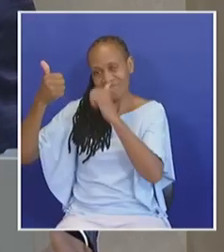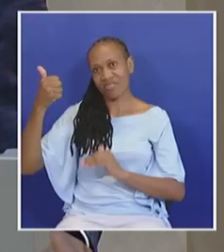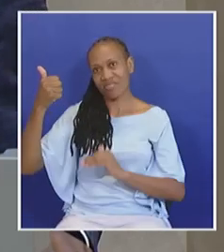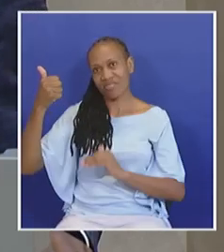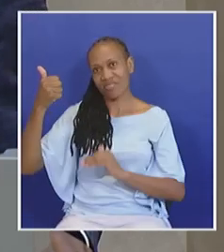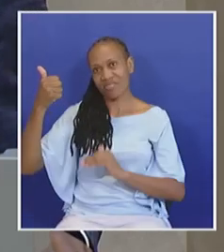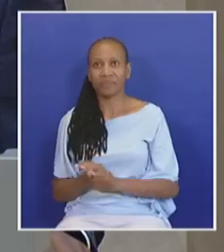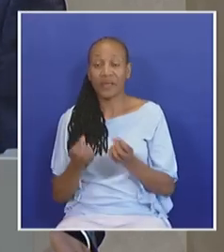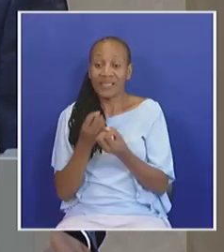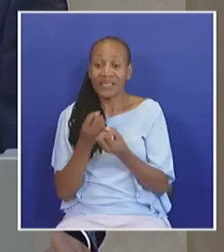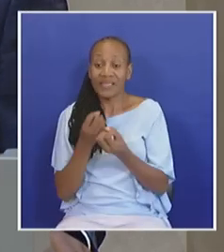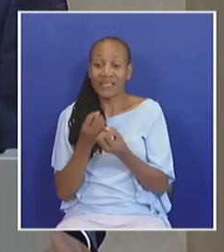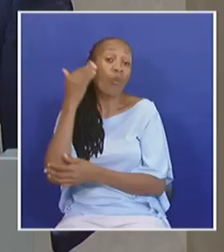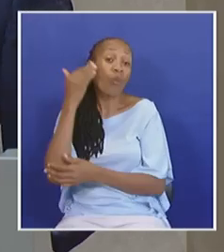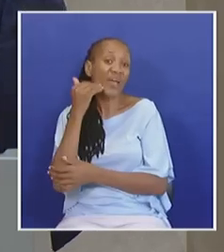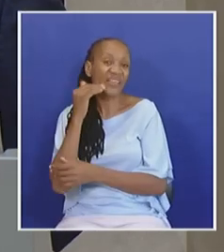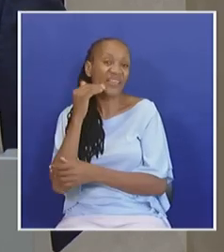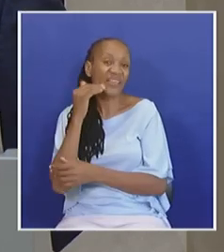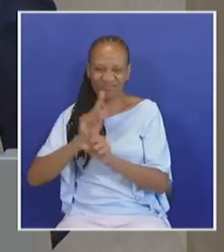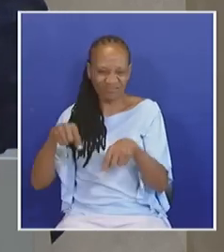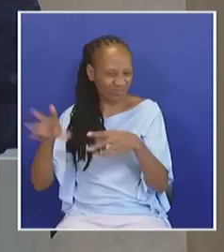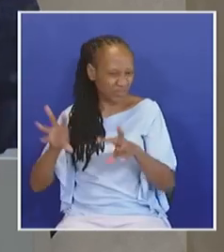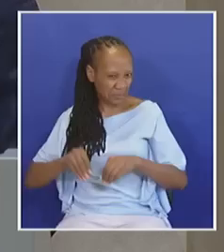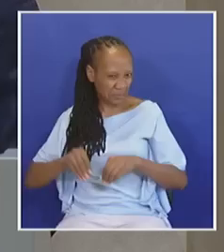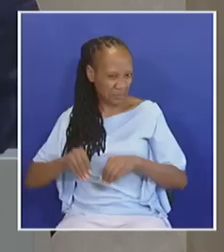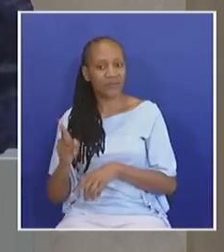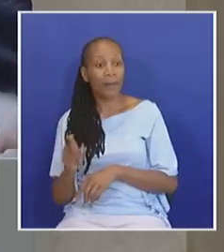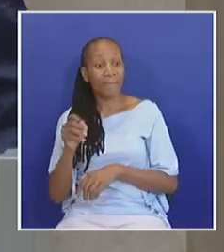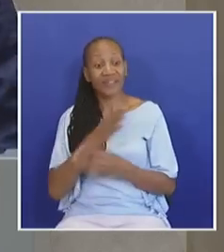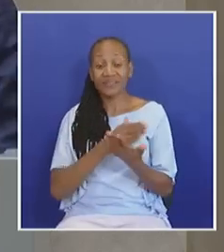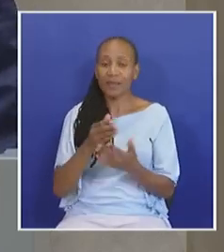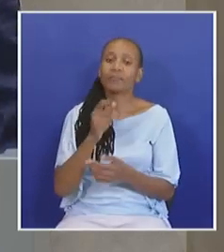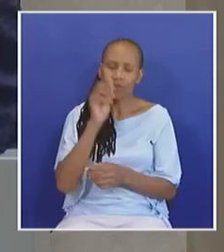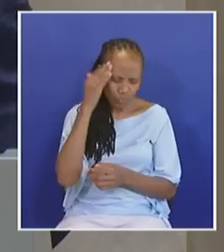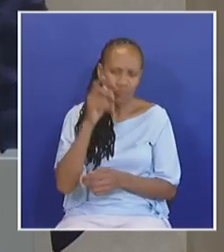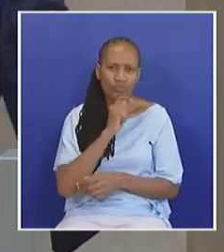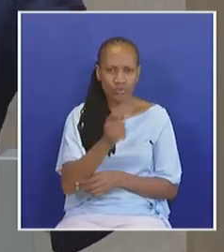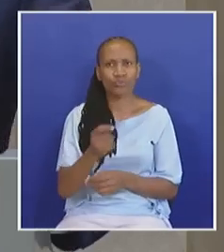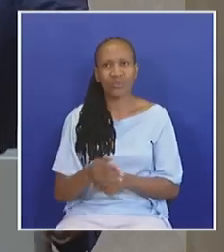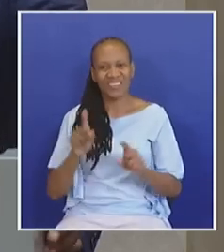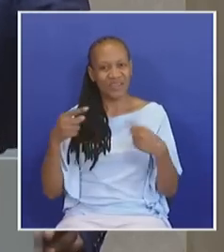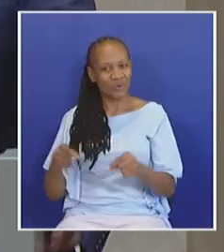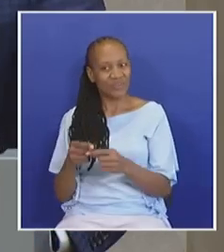Some white racists don't like it, but the scientific truth is inescapable.